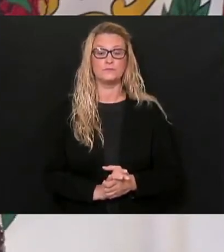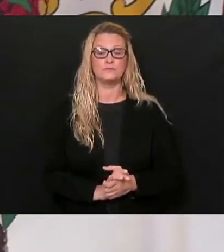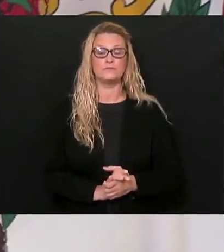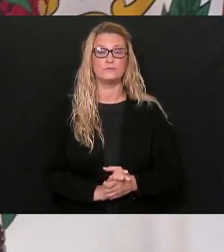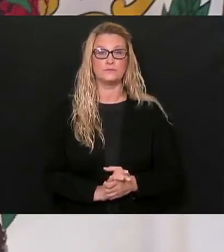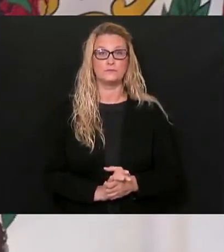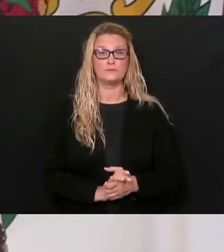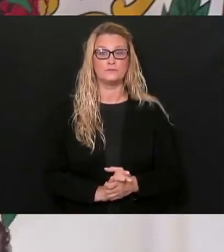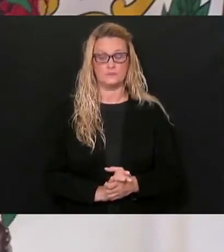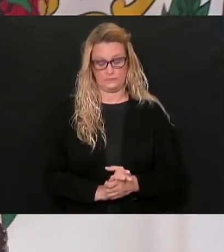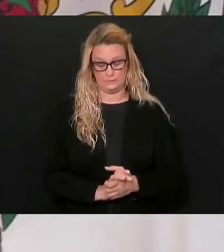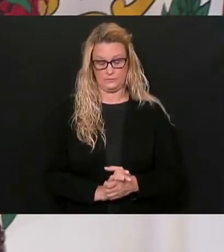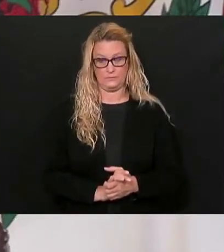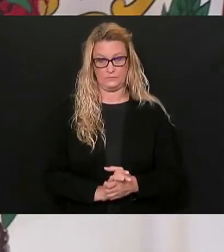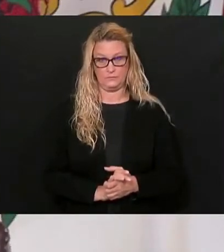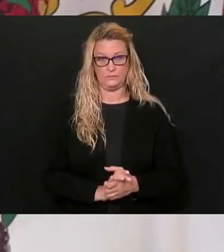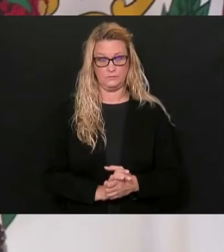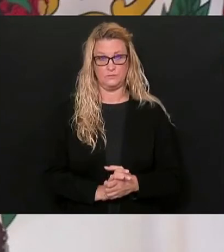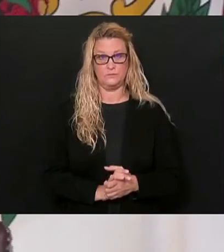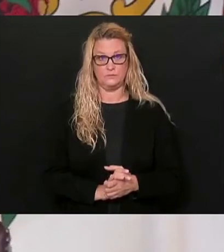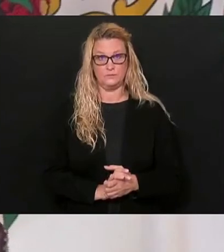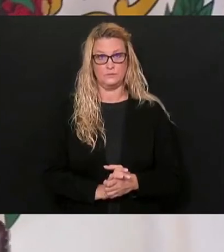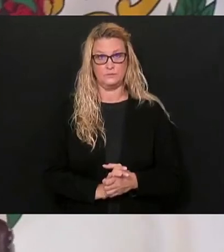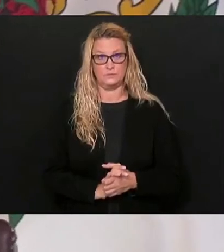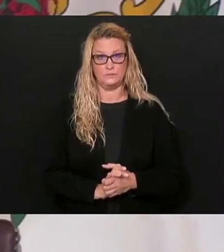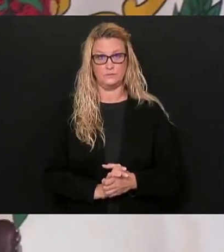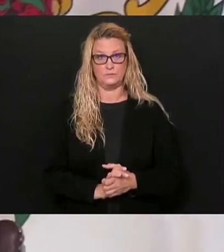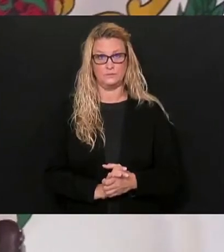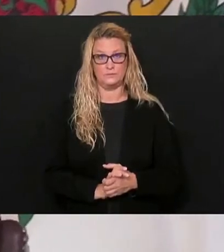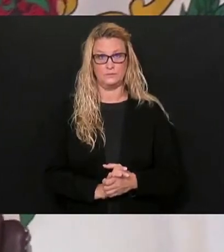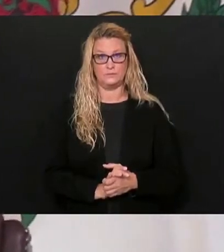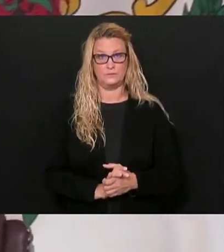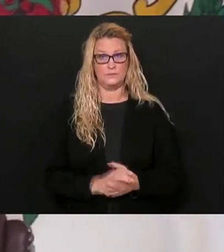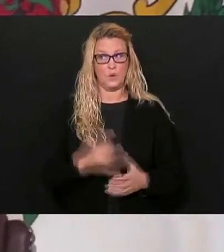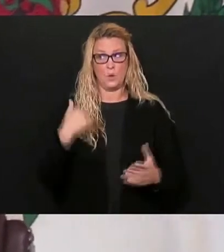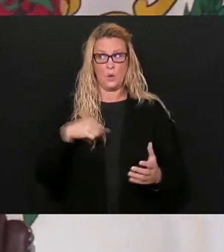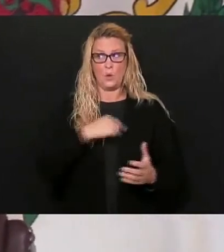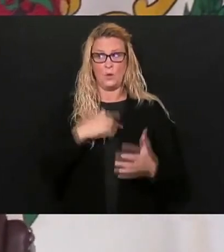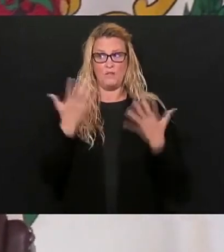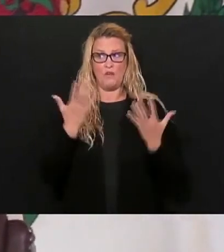We're proving to ourselves that we know how to die.